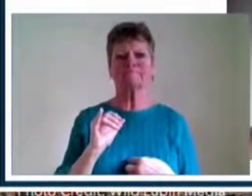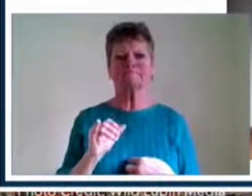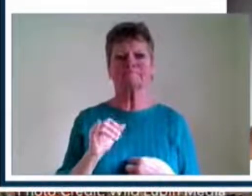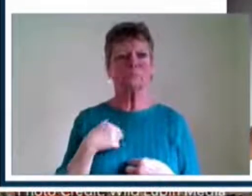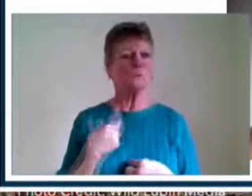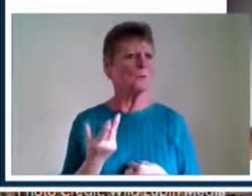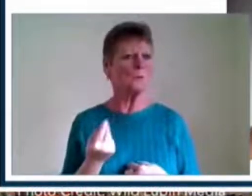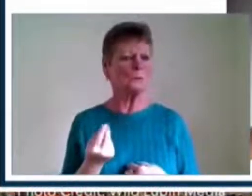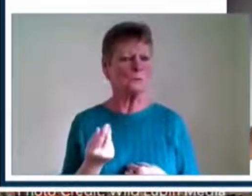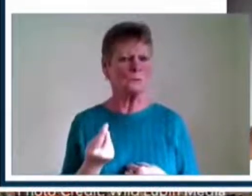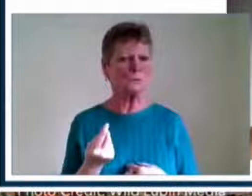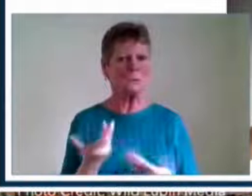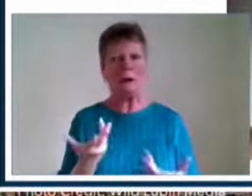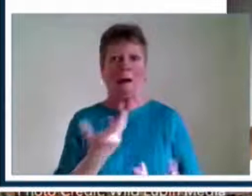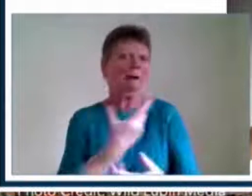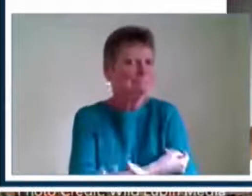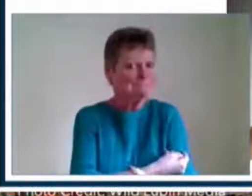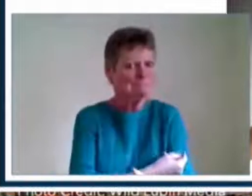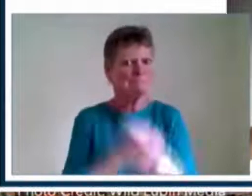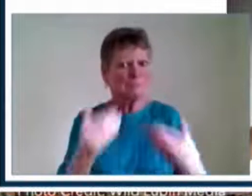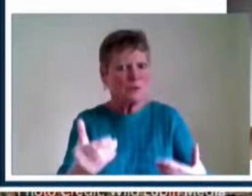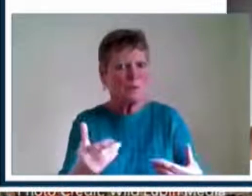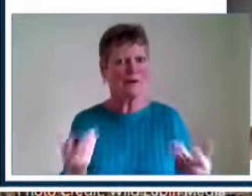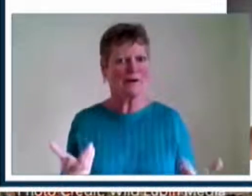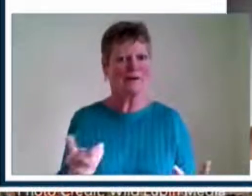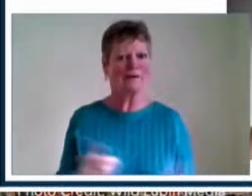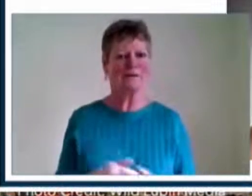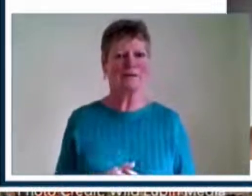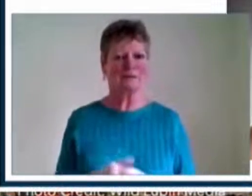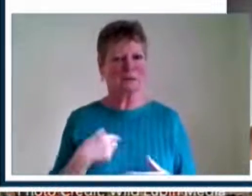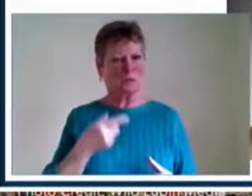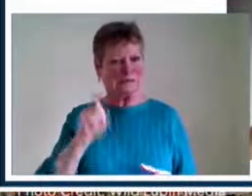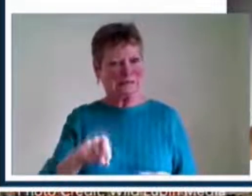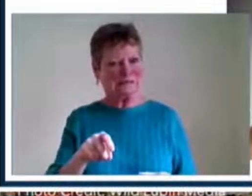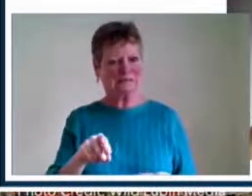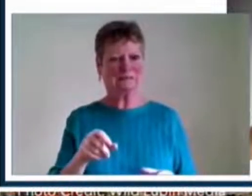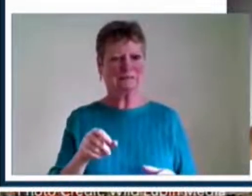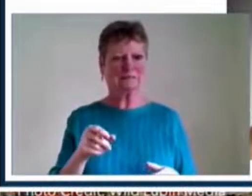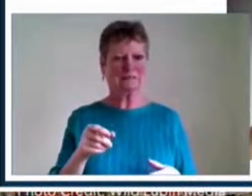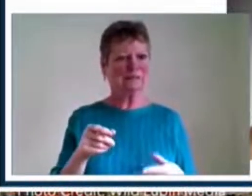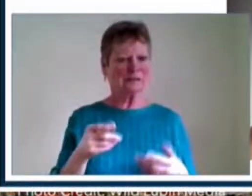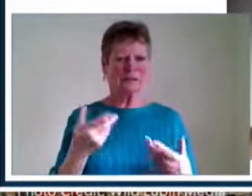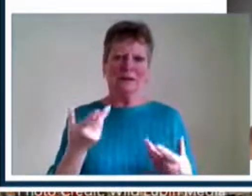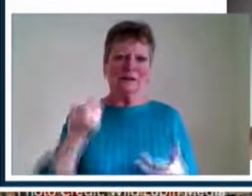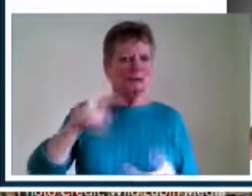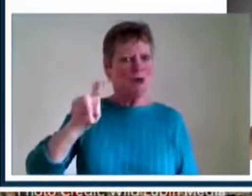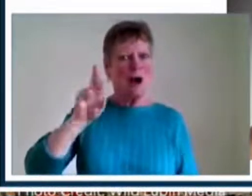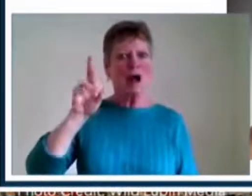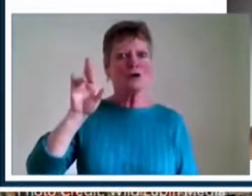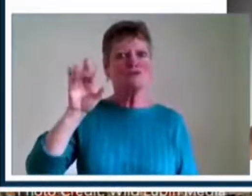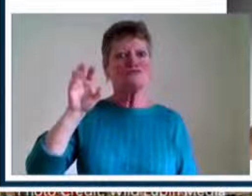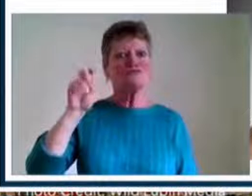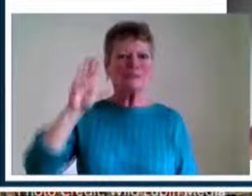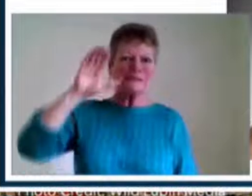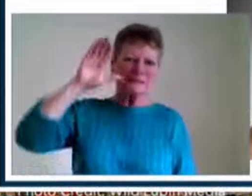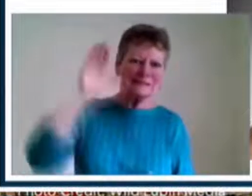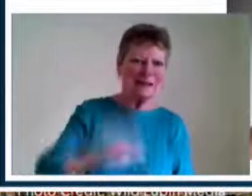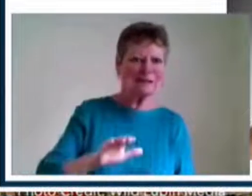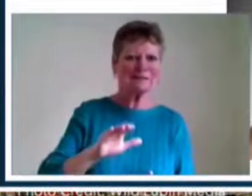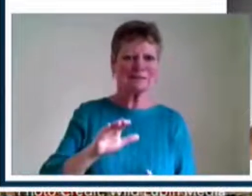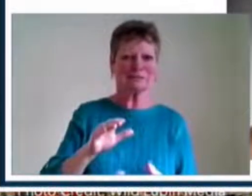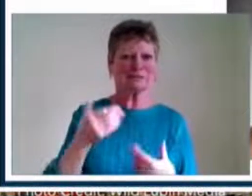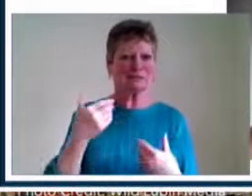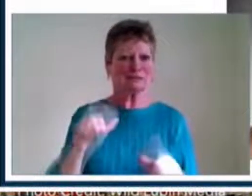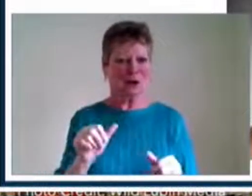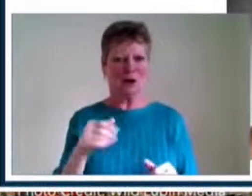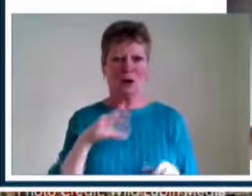underlying health conditions, and where we need to minimize the risk to them and minimize the number who are going